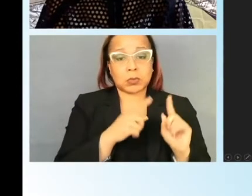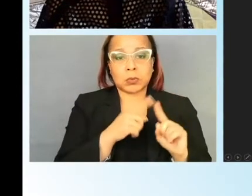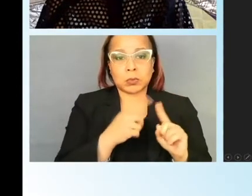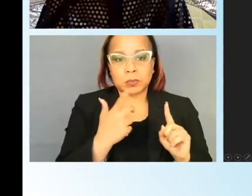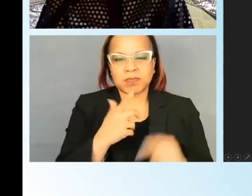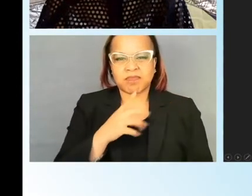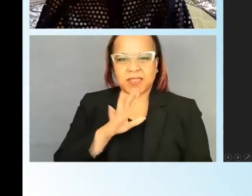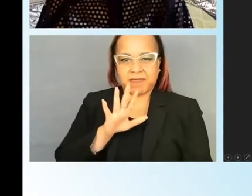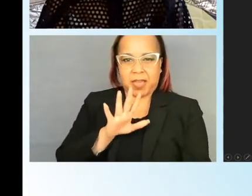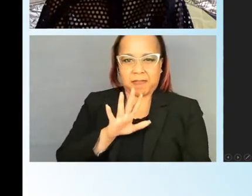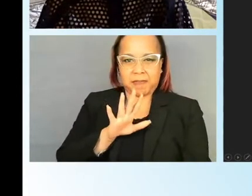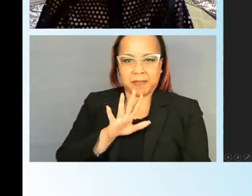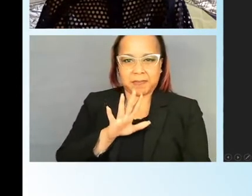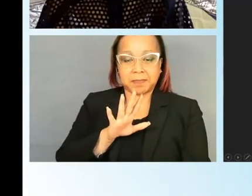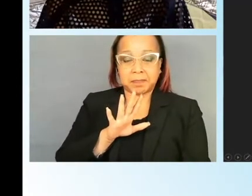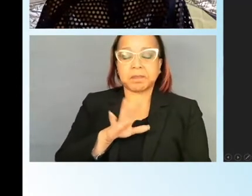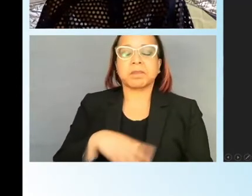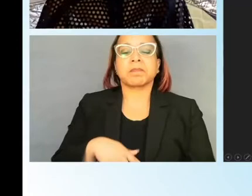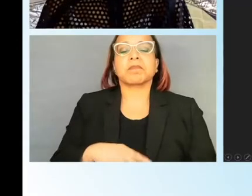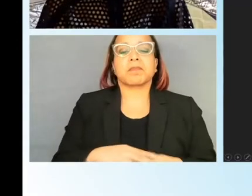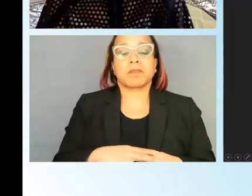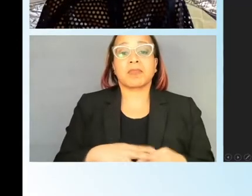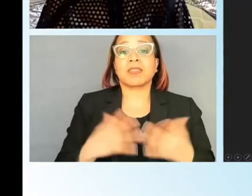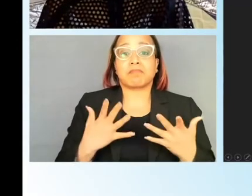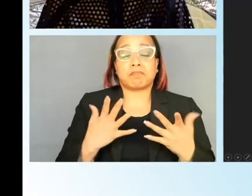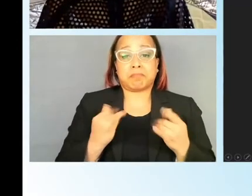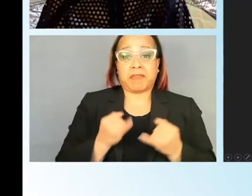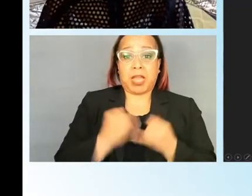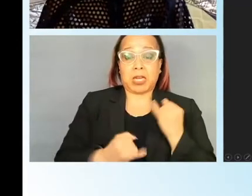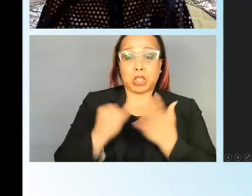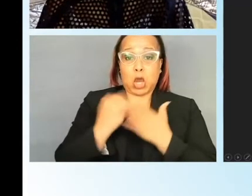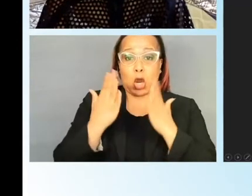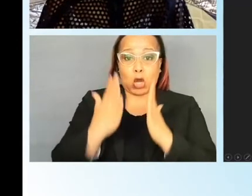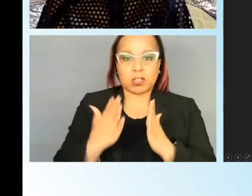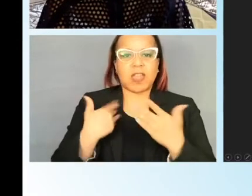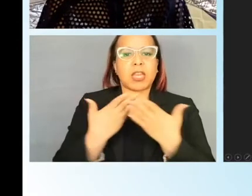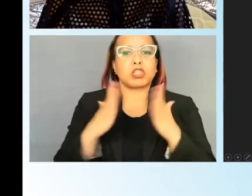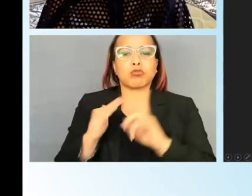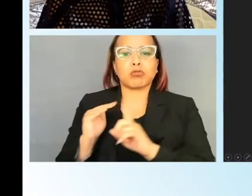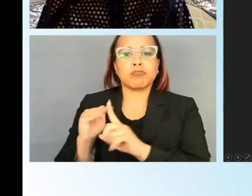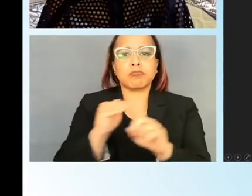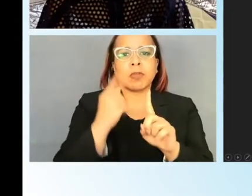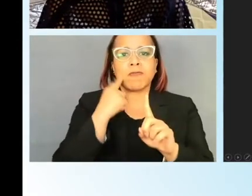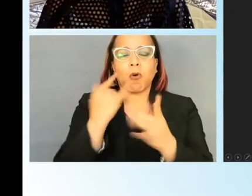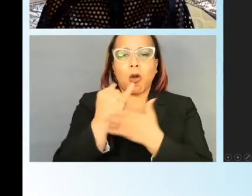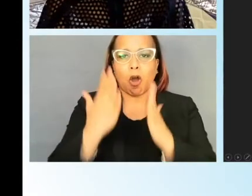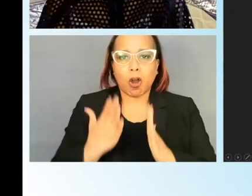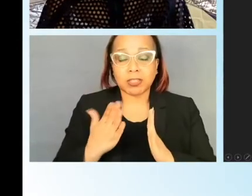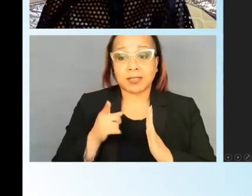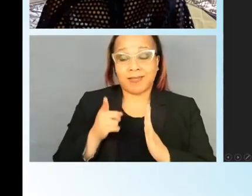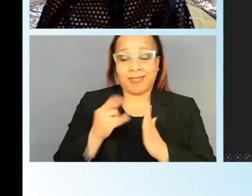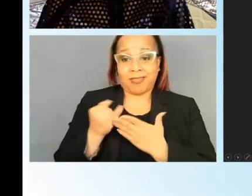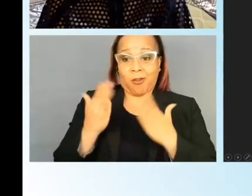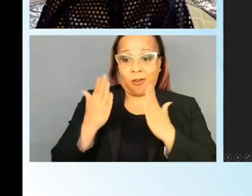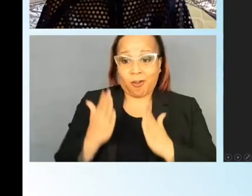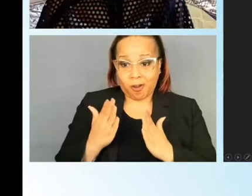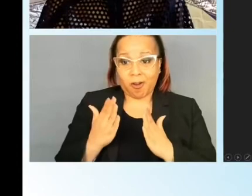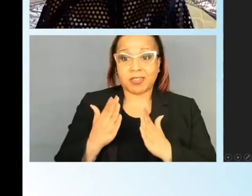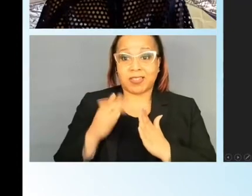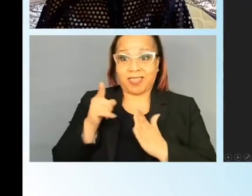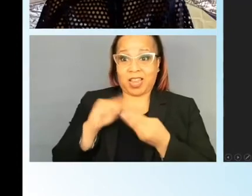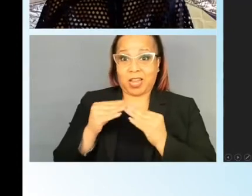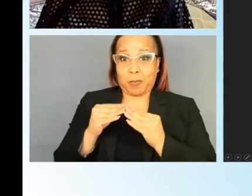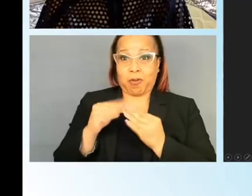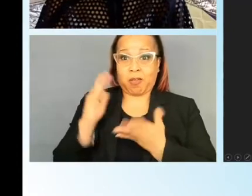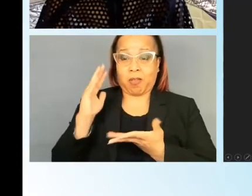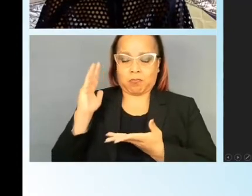five. And then also finalists, artists, there was a general call for artists, and then artists were whittled down to a